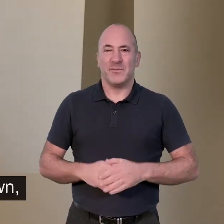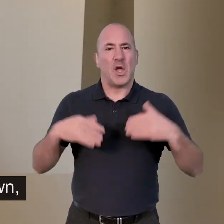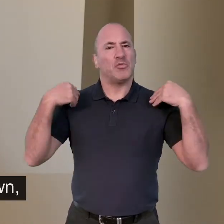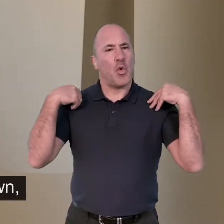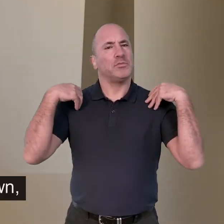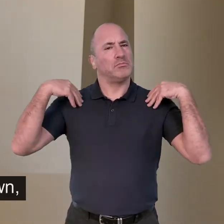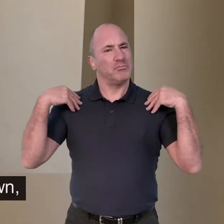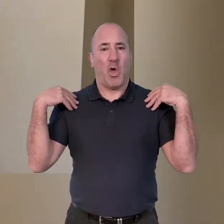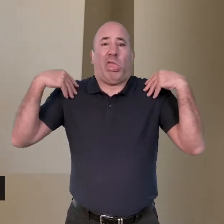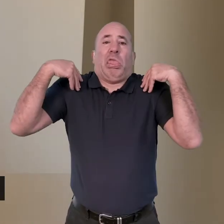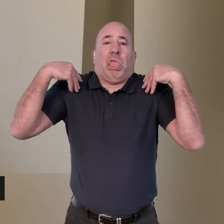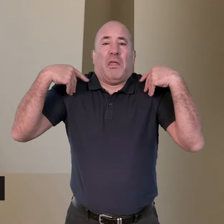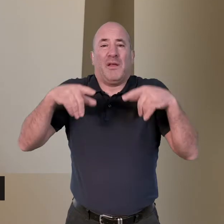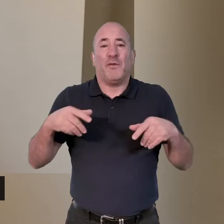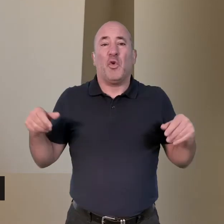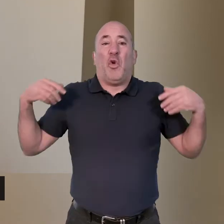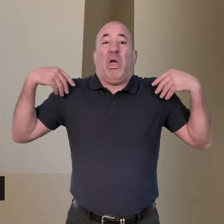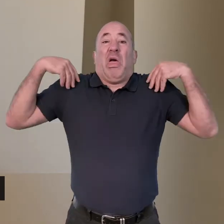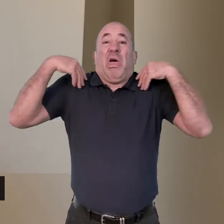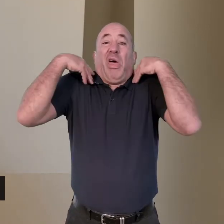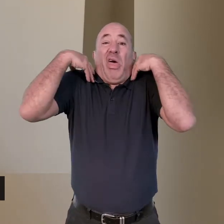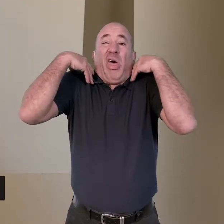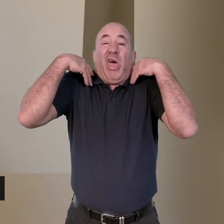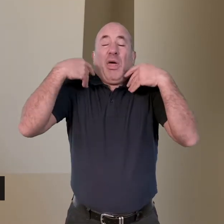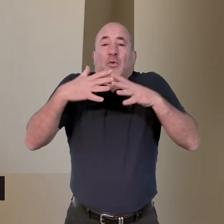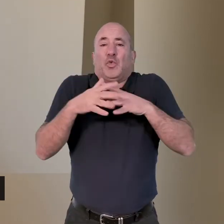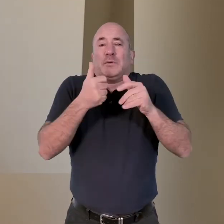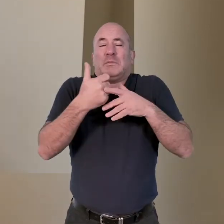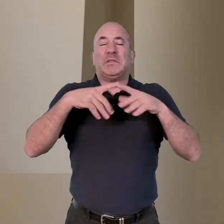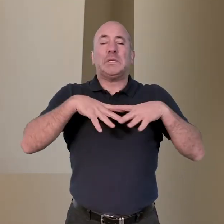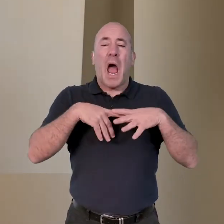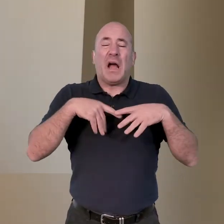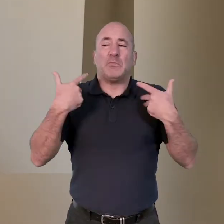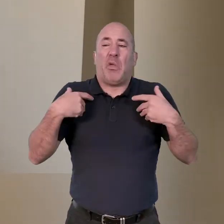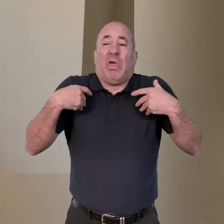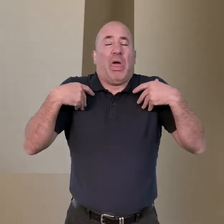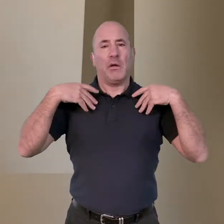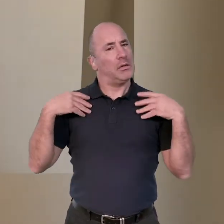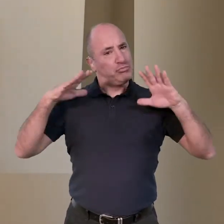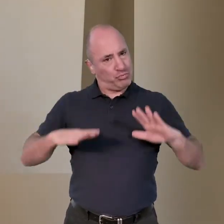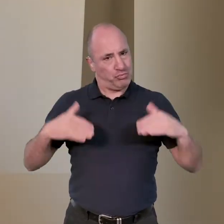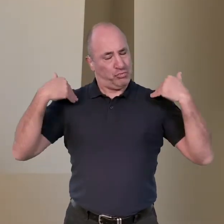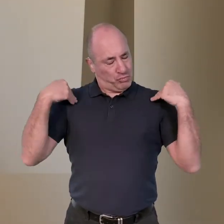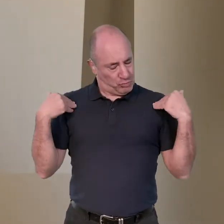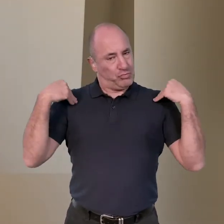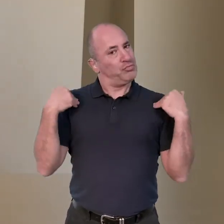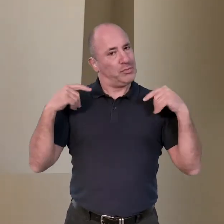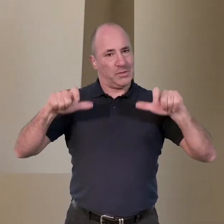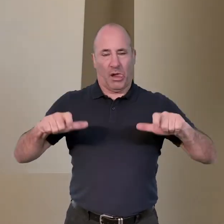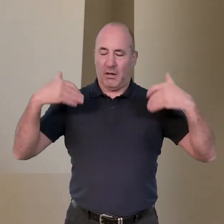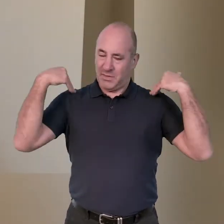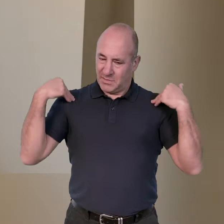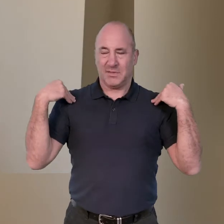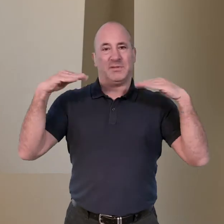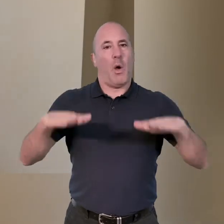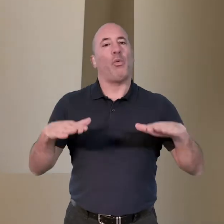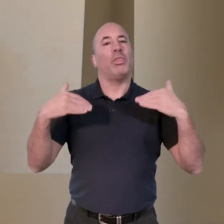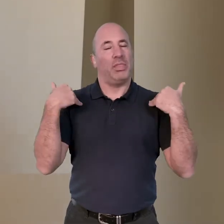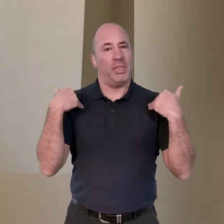Try and keep your shoulders down because you have the tendency to lift them up to your ears when you start to get tired. Keep your shoulders down